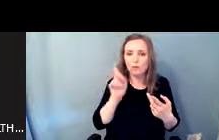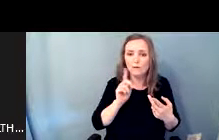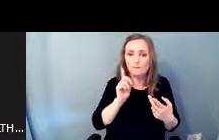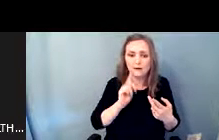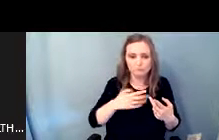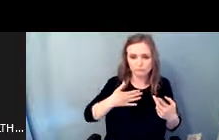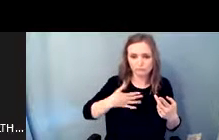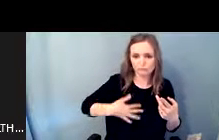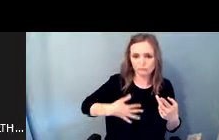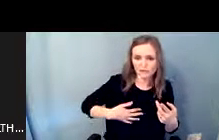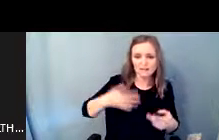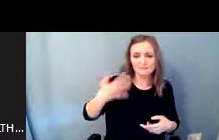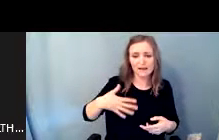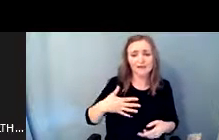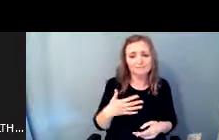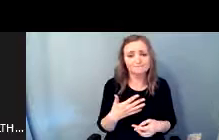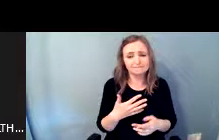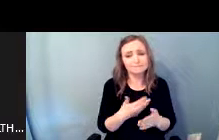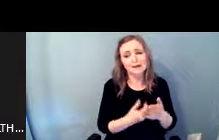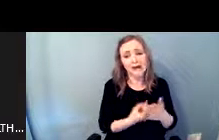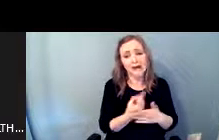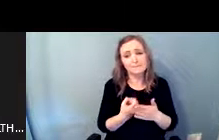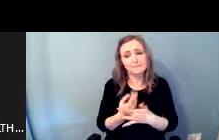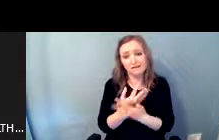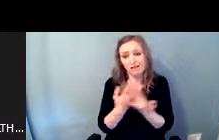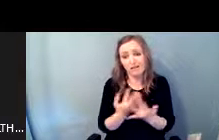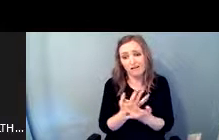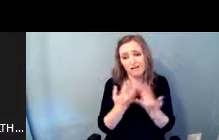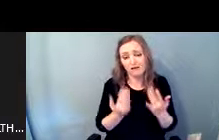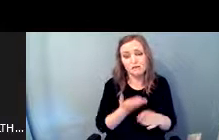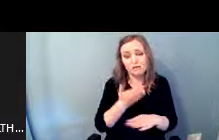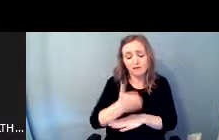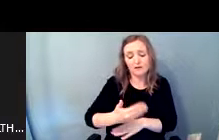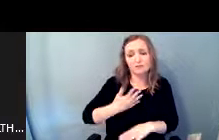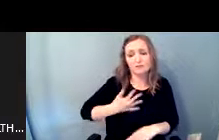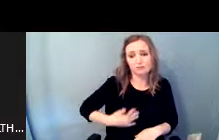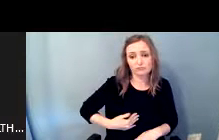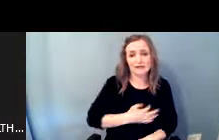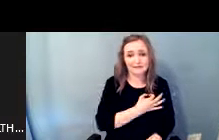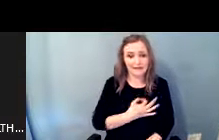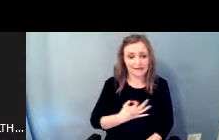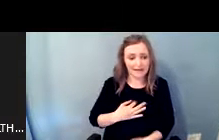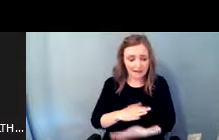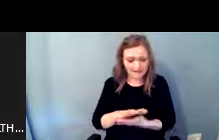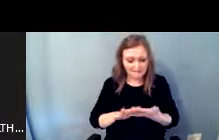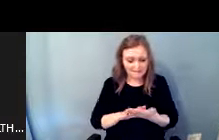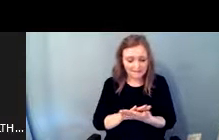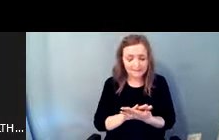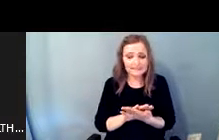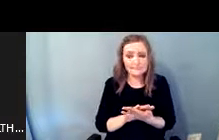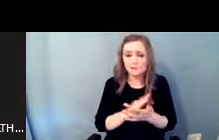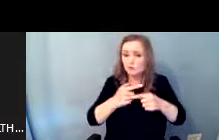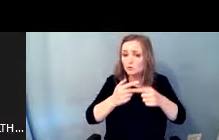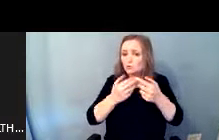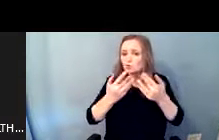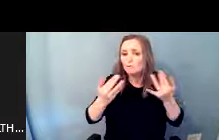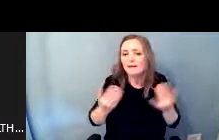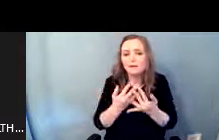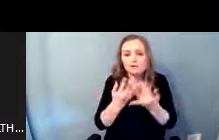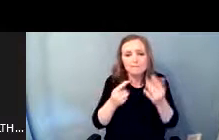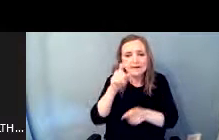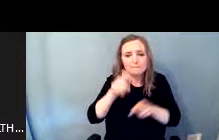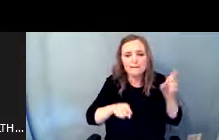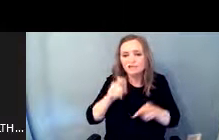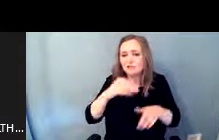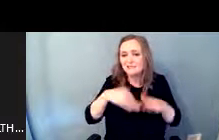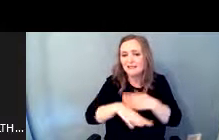end up in a cancer clinic, then they're going to cause problems in terms of capacity in those breast cancer